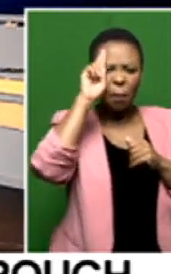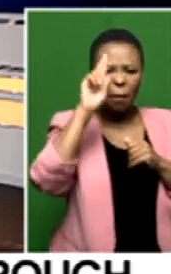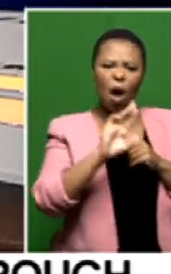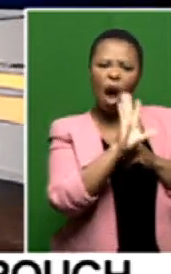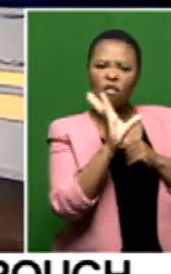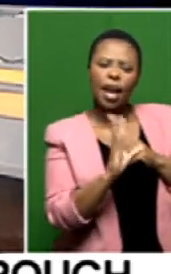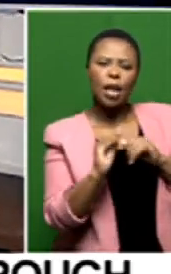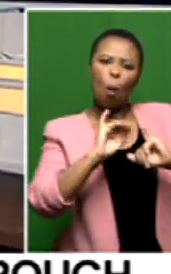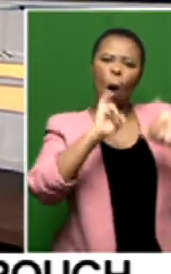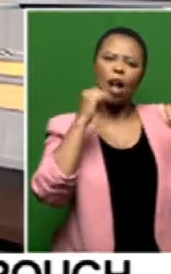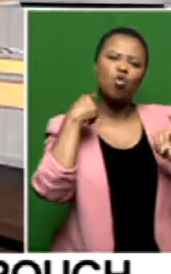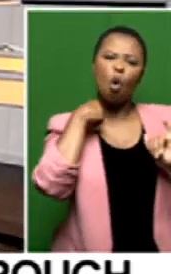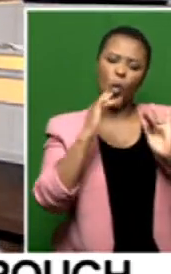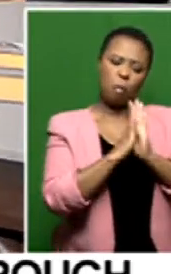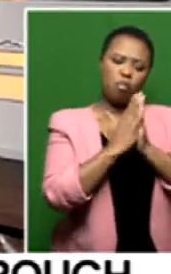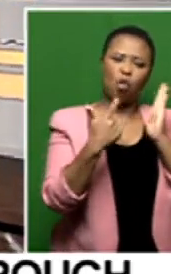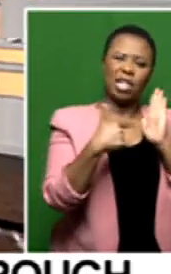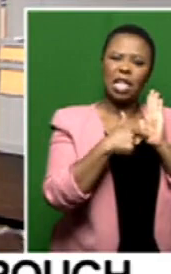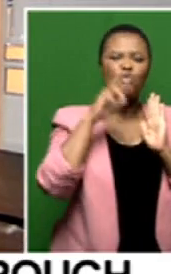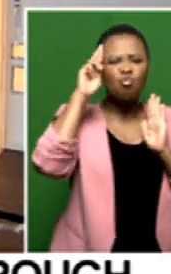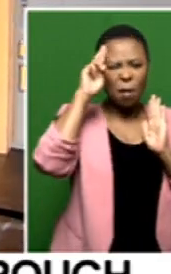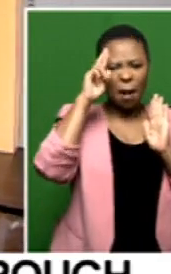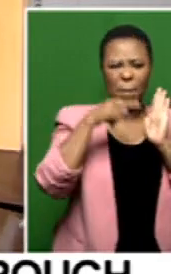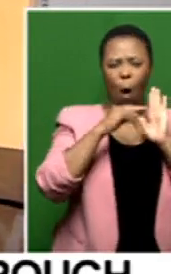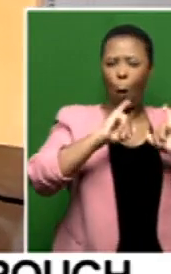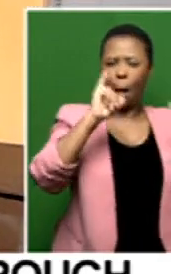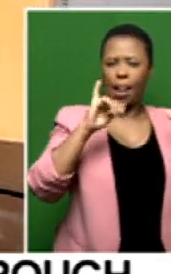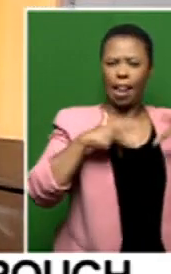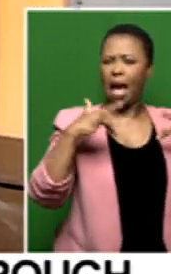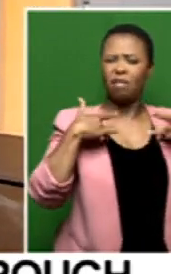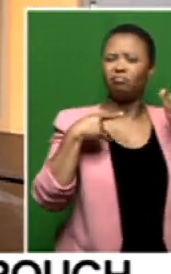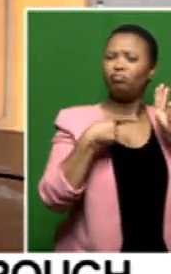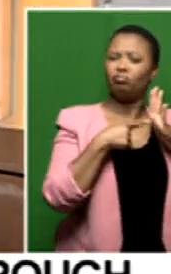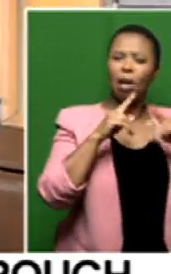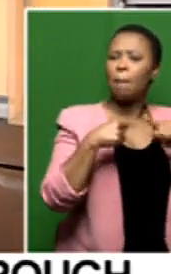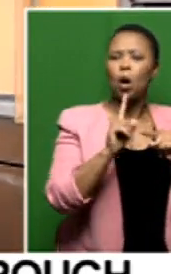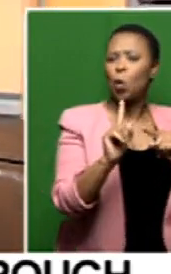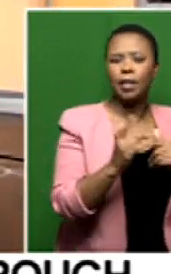Wild Dogs book, just talk to us about what the Remembering Wildlife initiative is all about.